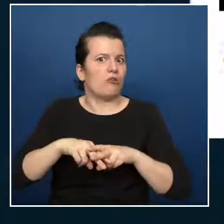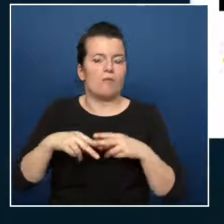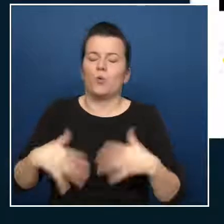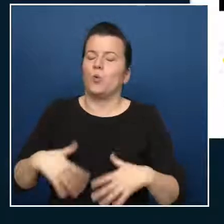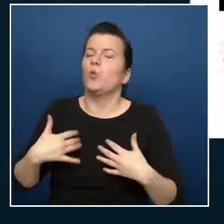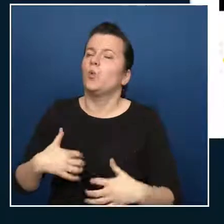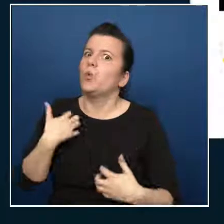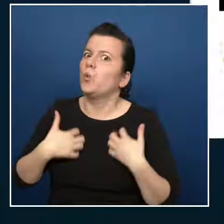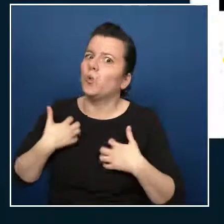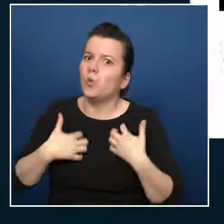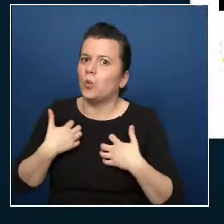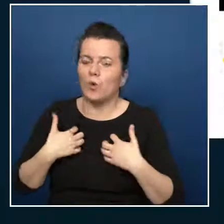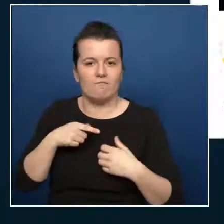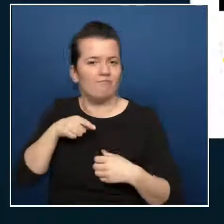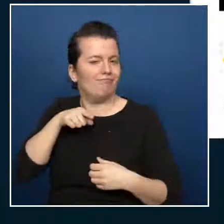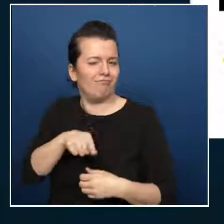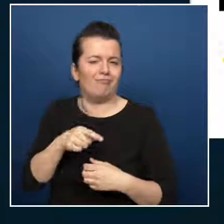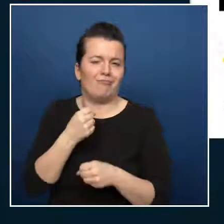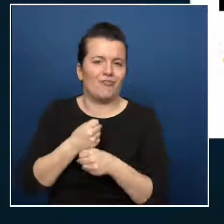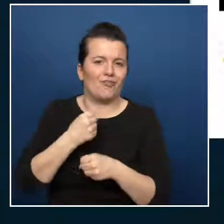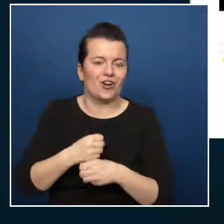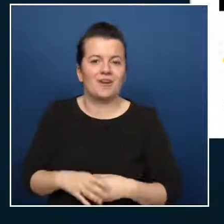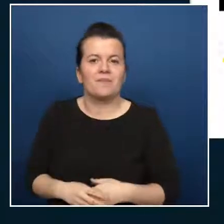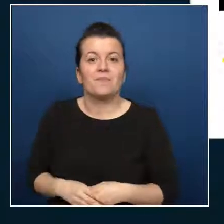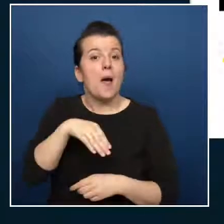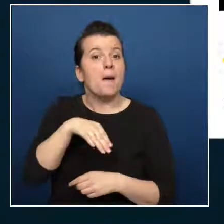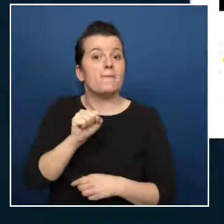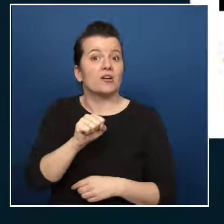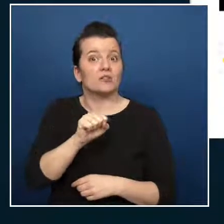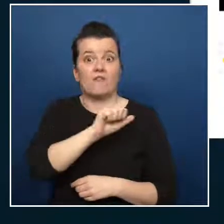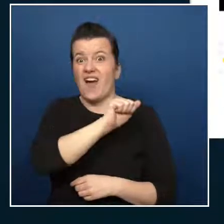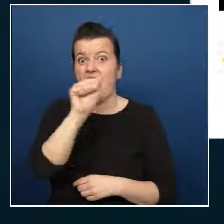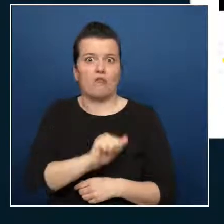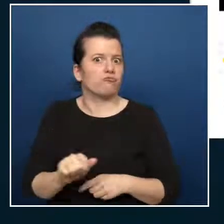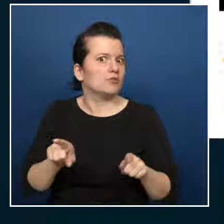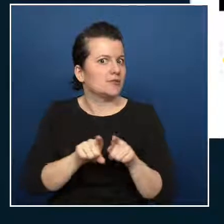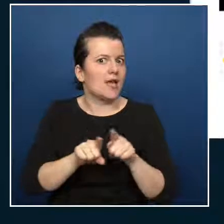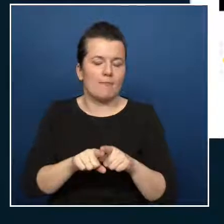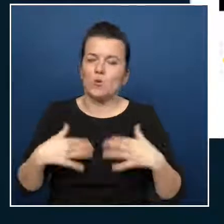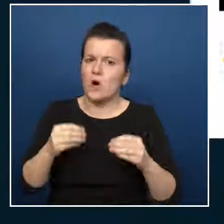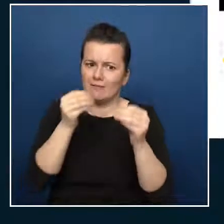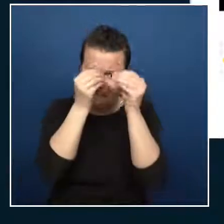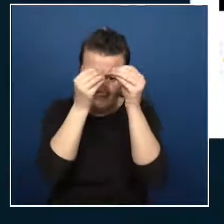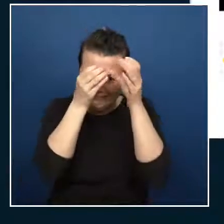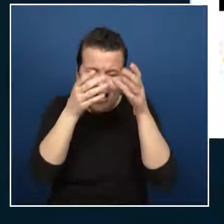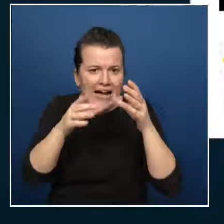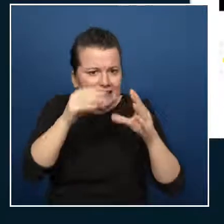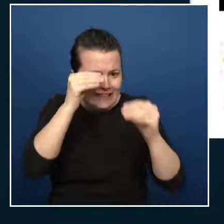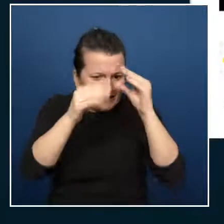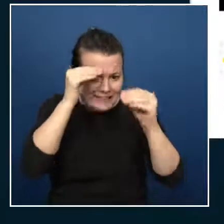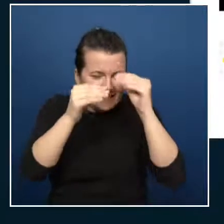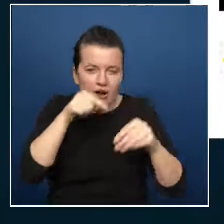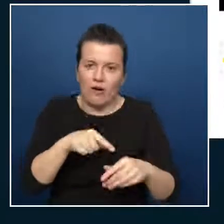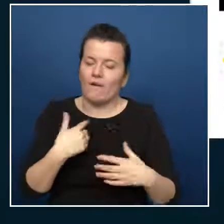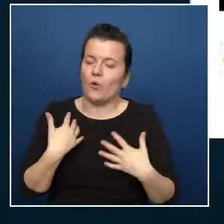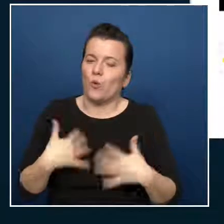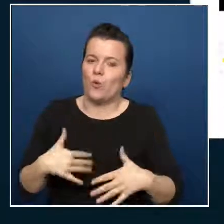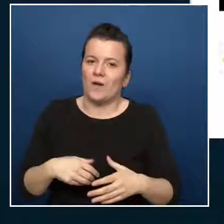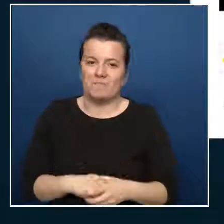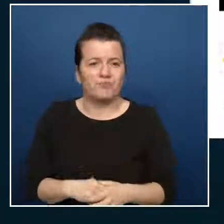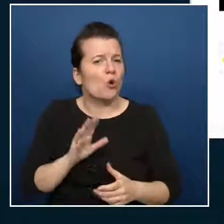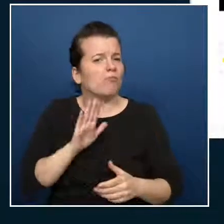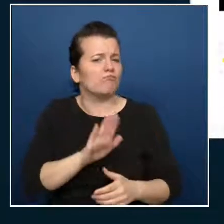and learning Microsoft Azure technologies. And aside from my full-time job, on my free